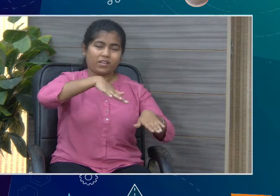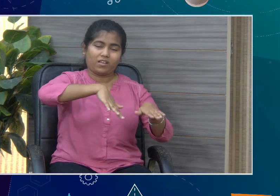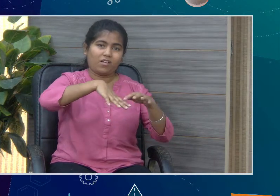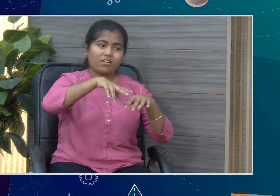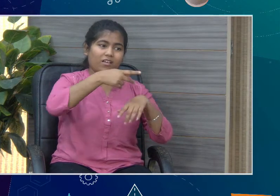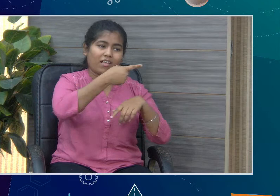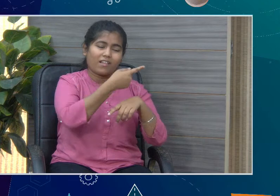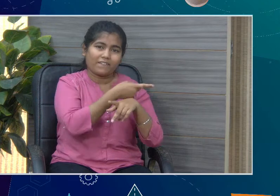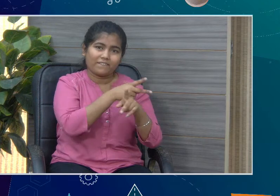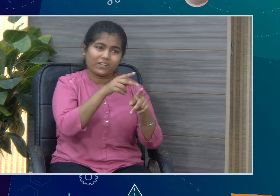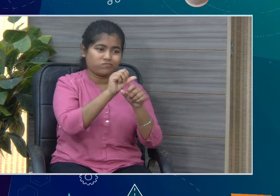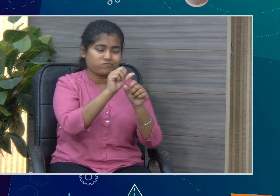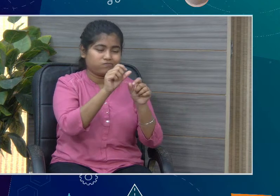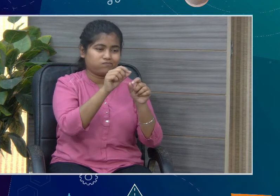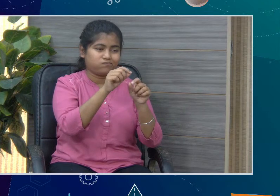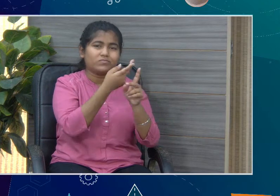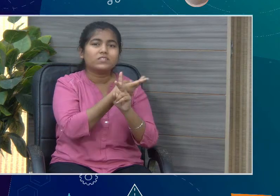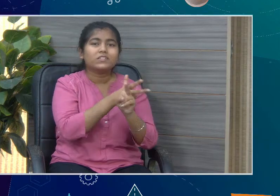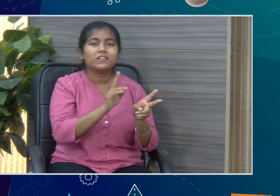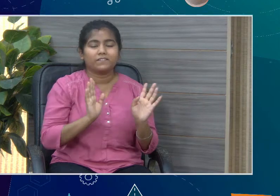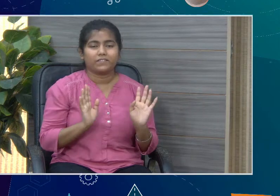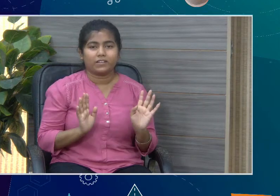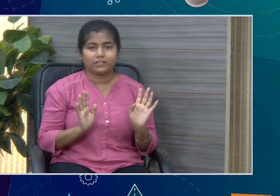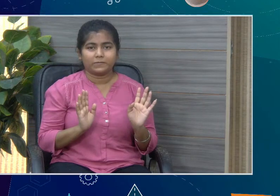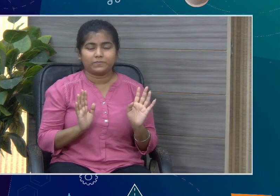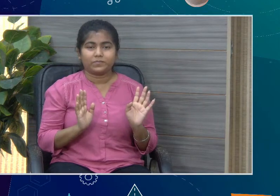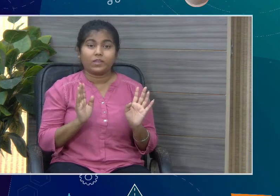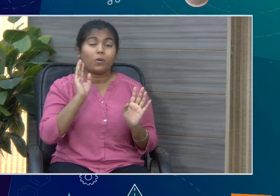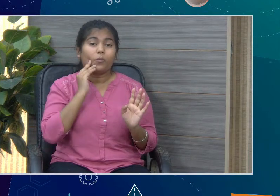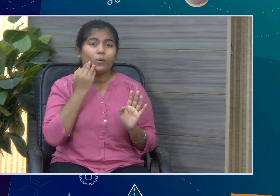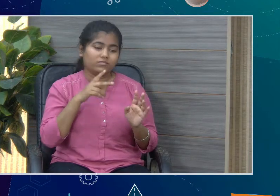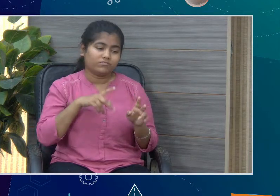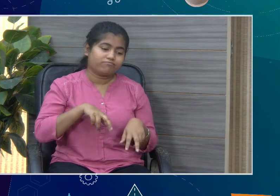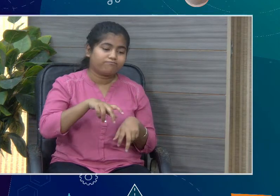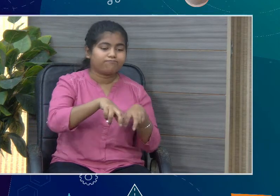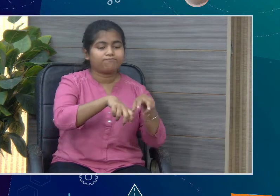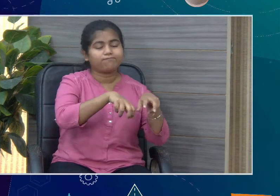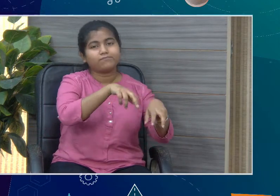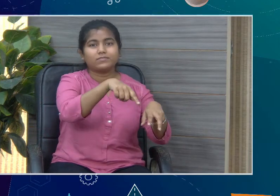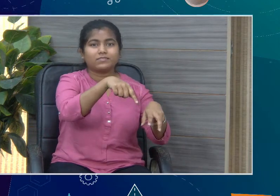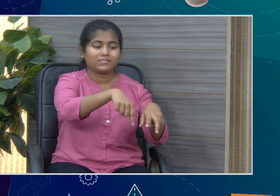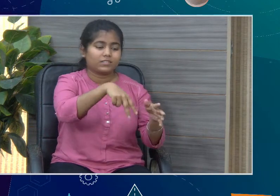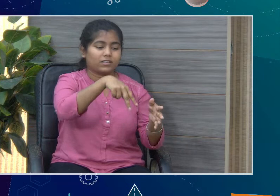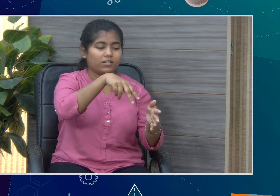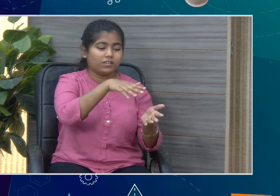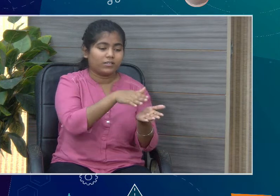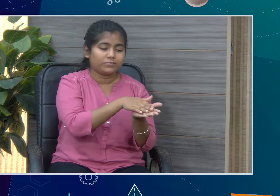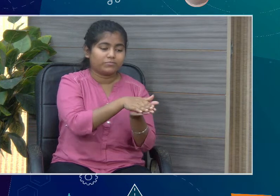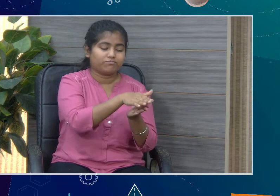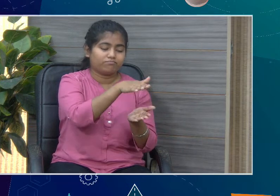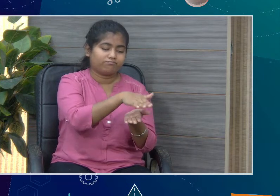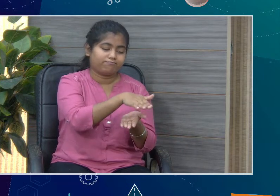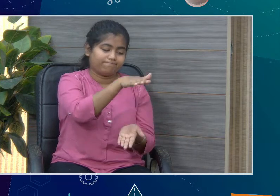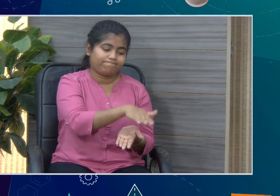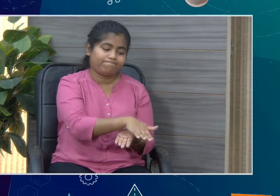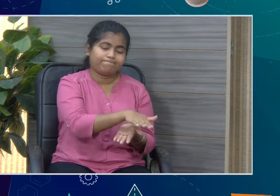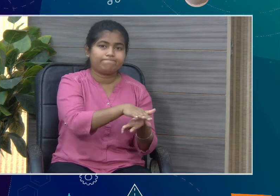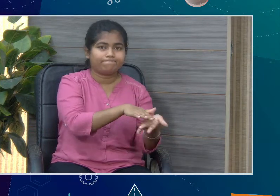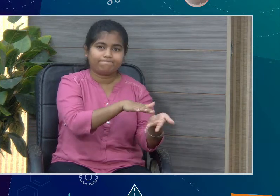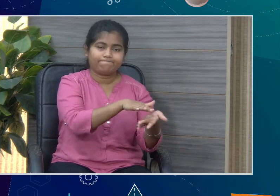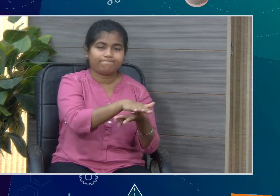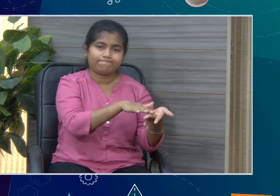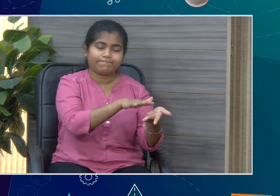their feet, Right. and the mark it makes is the footprint. So if I show you